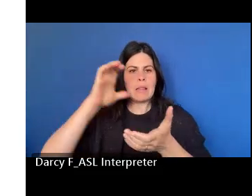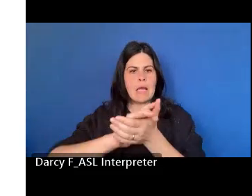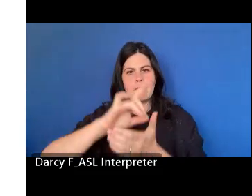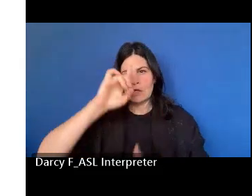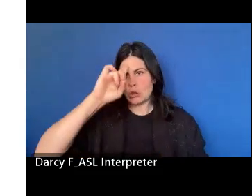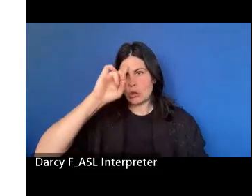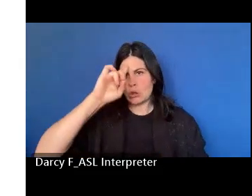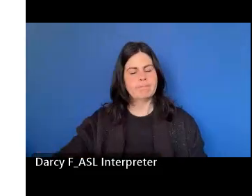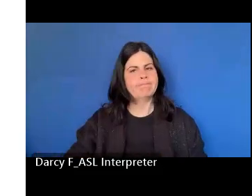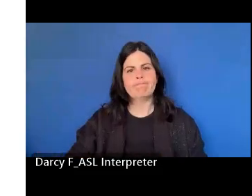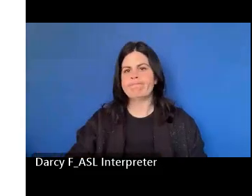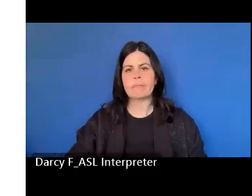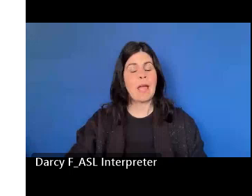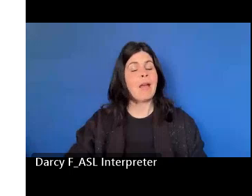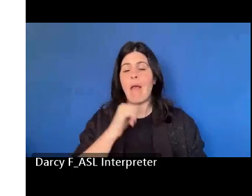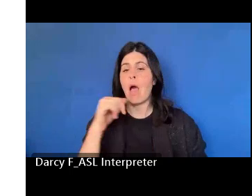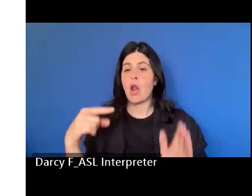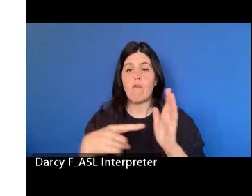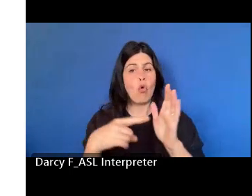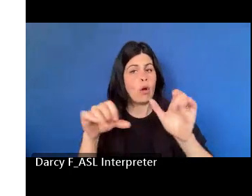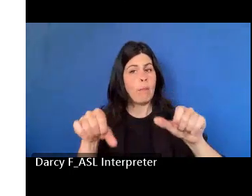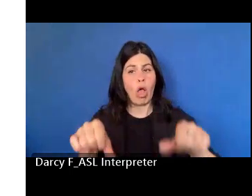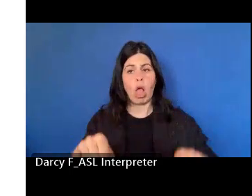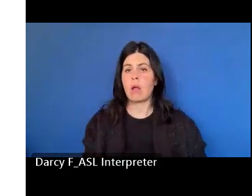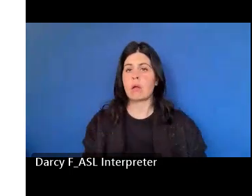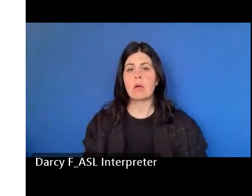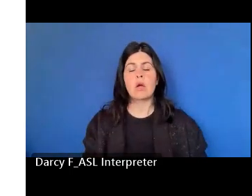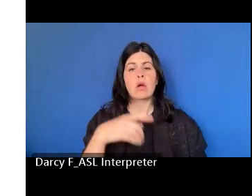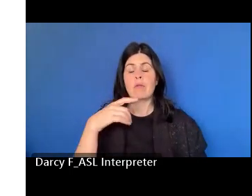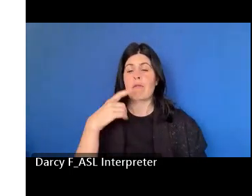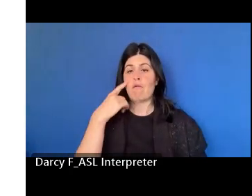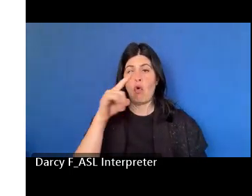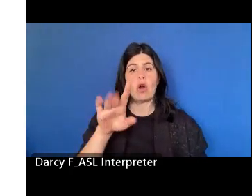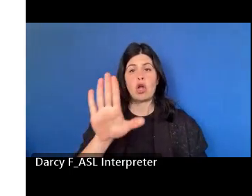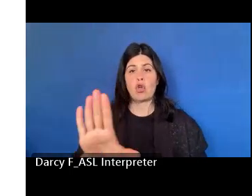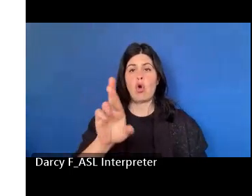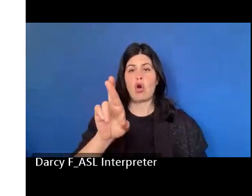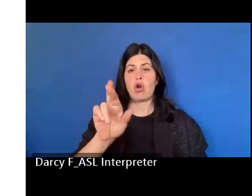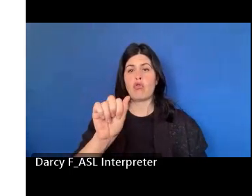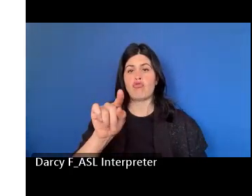nor an affordable move on your ratepayers.